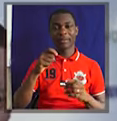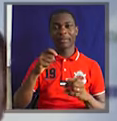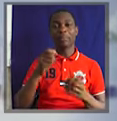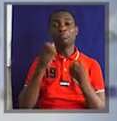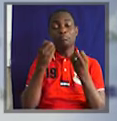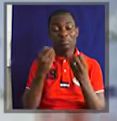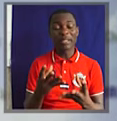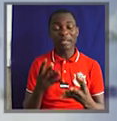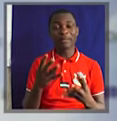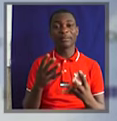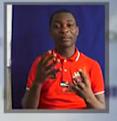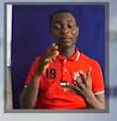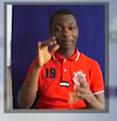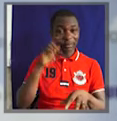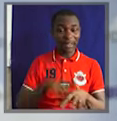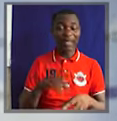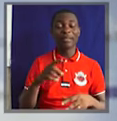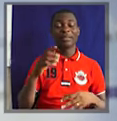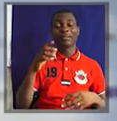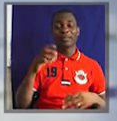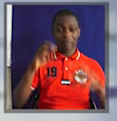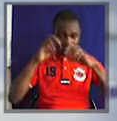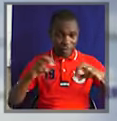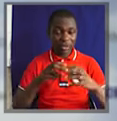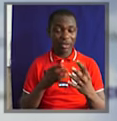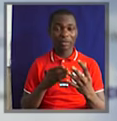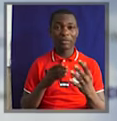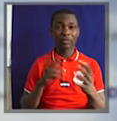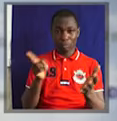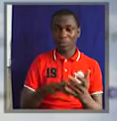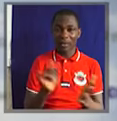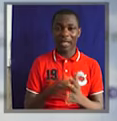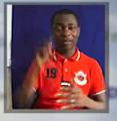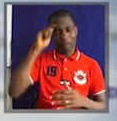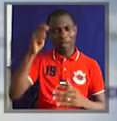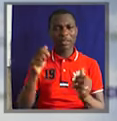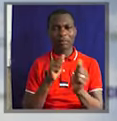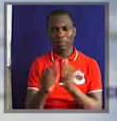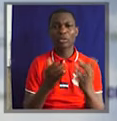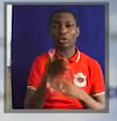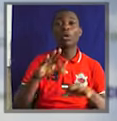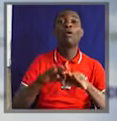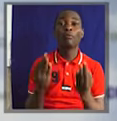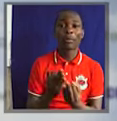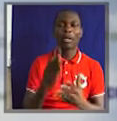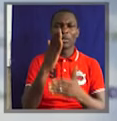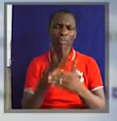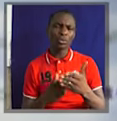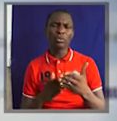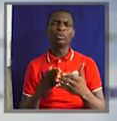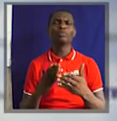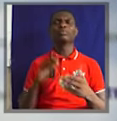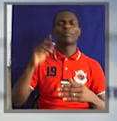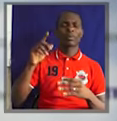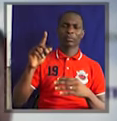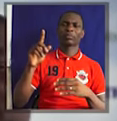no. A bribery research, a done a desire. A total beer, a run through families. And some hundred of years